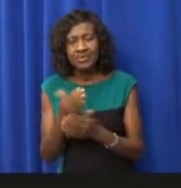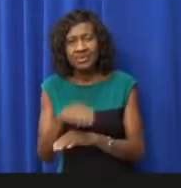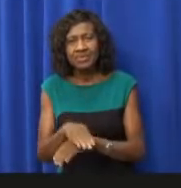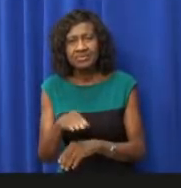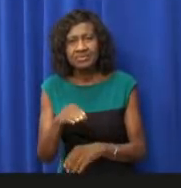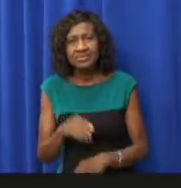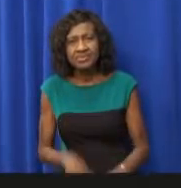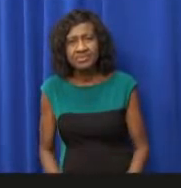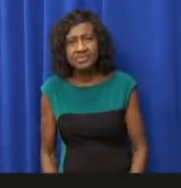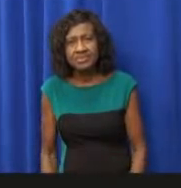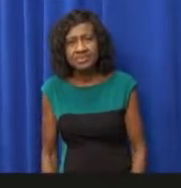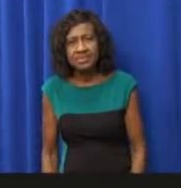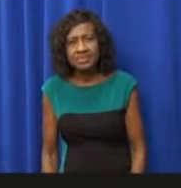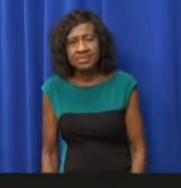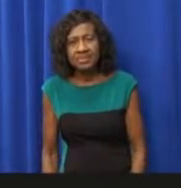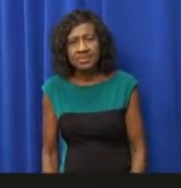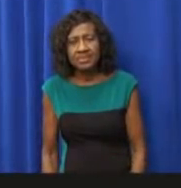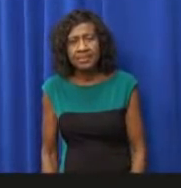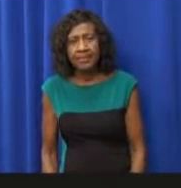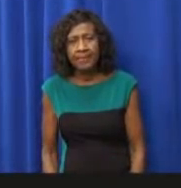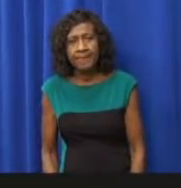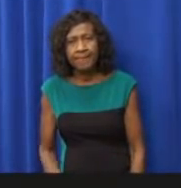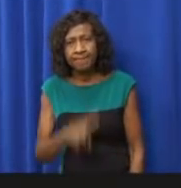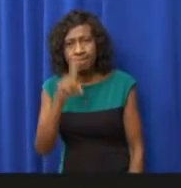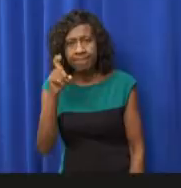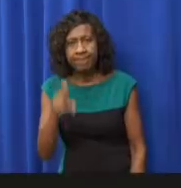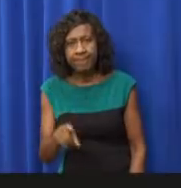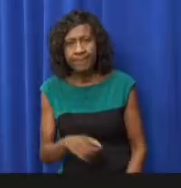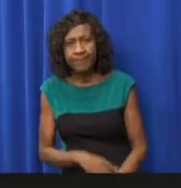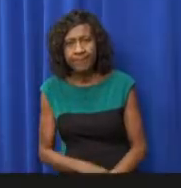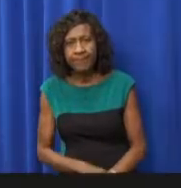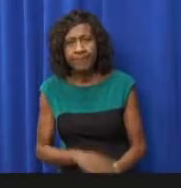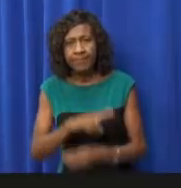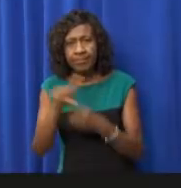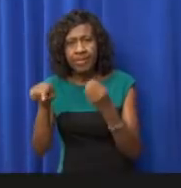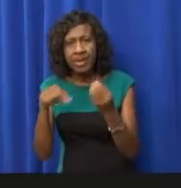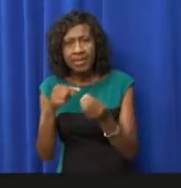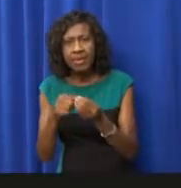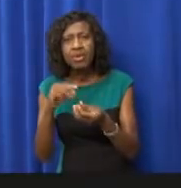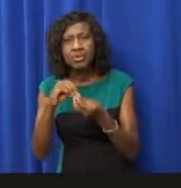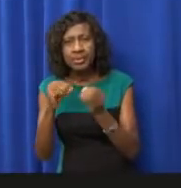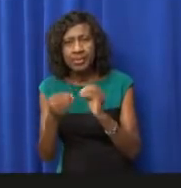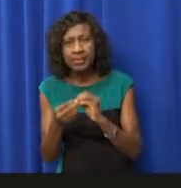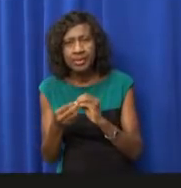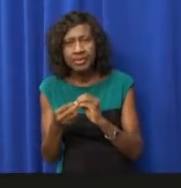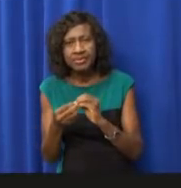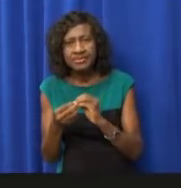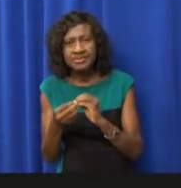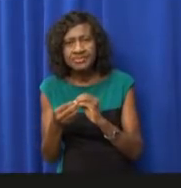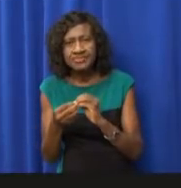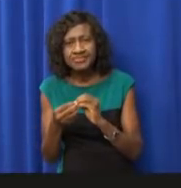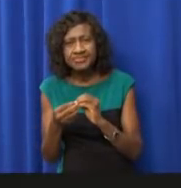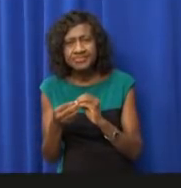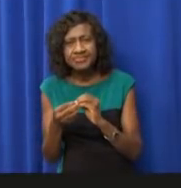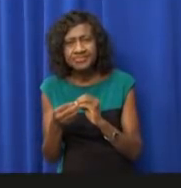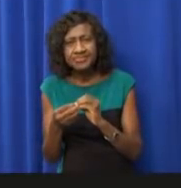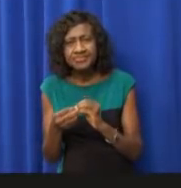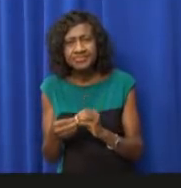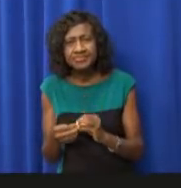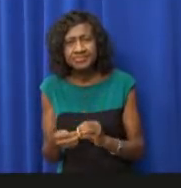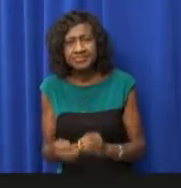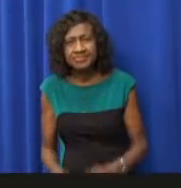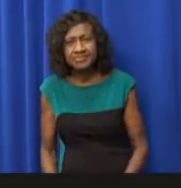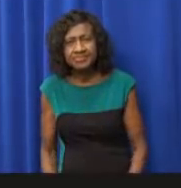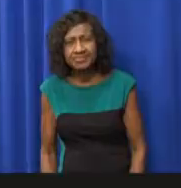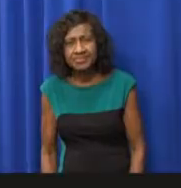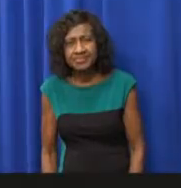Good afternoon. Just have a couple of questions for you with regards to sort of figures, just as a sort of out of public